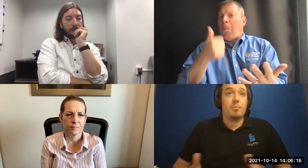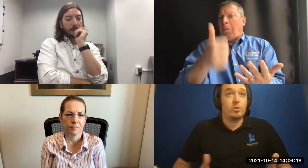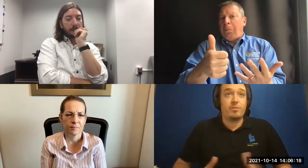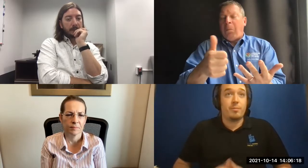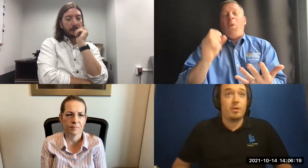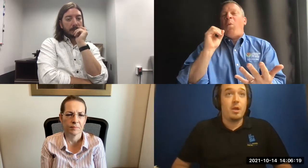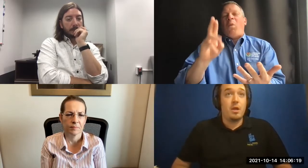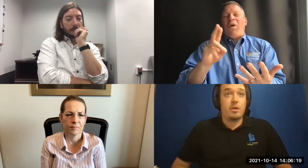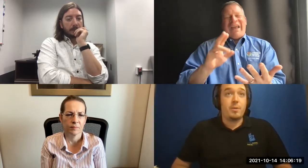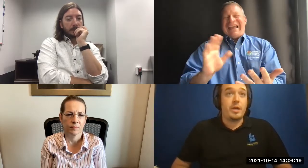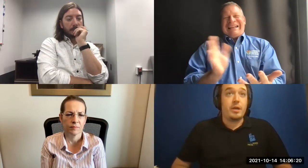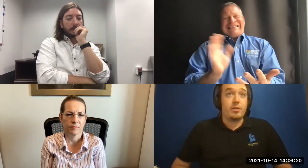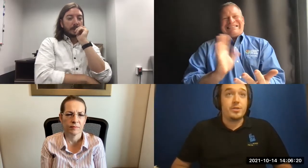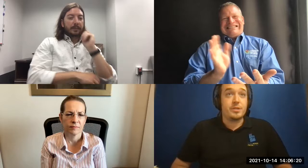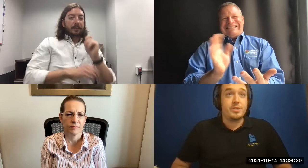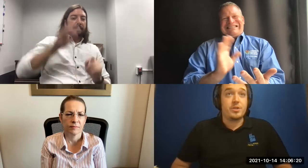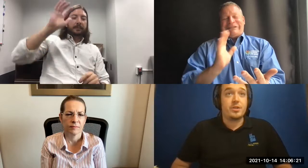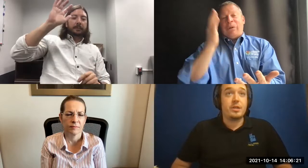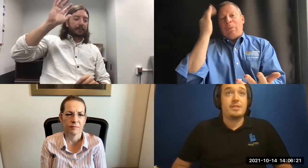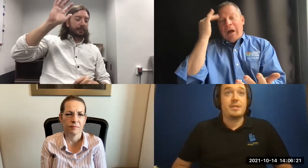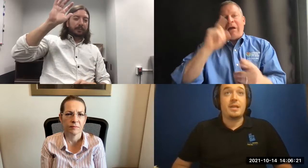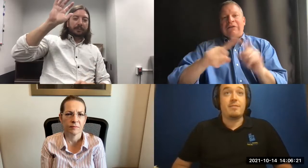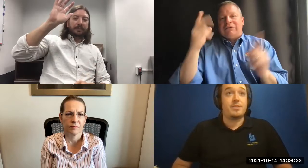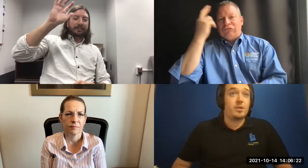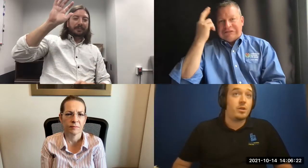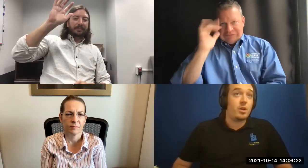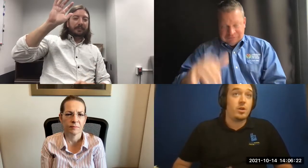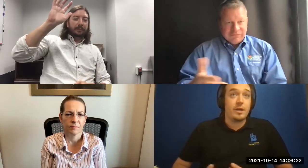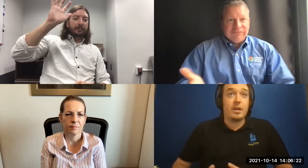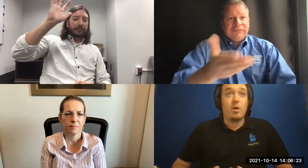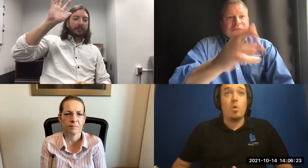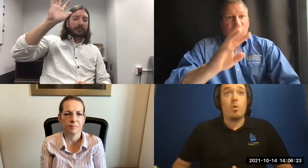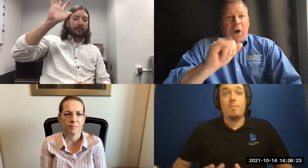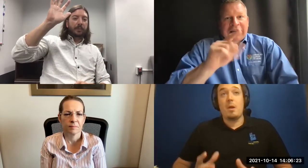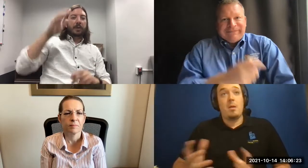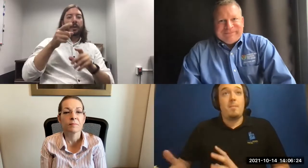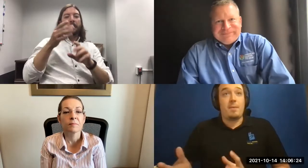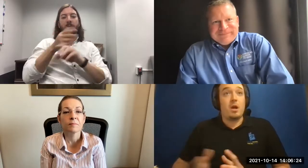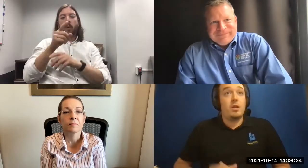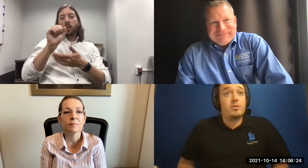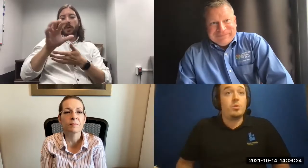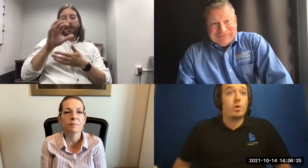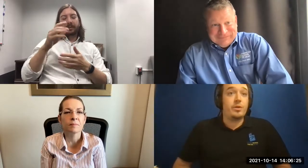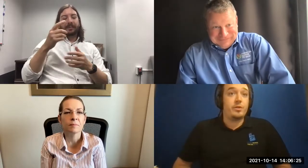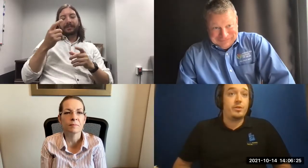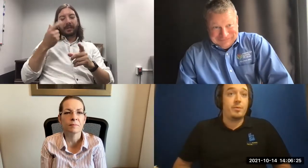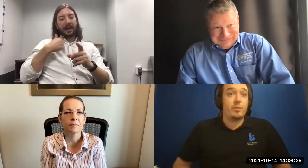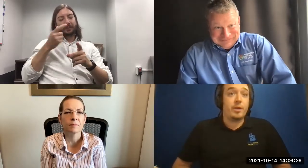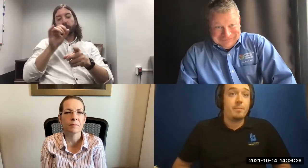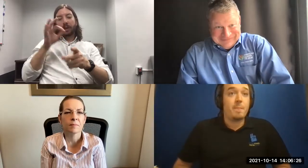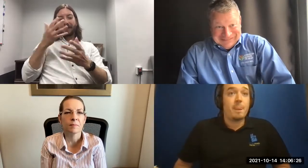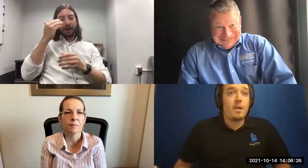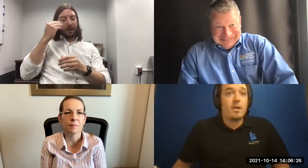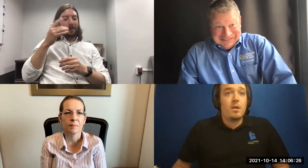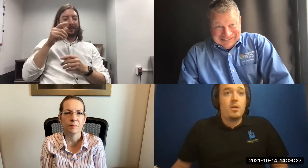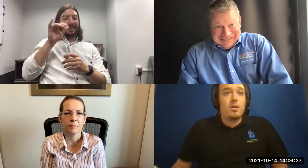feel, get a pulse from the community here in this session, and see if it's a good idea or maybe not. So we'll go ahead and turn the time over to